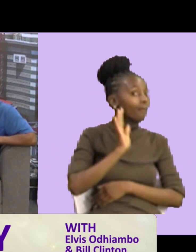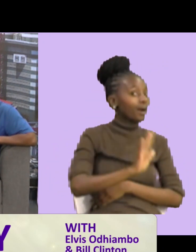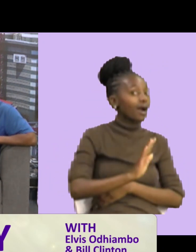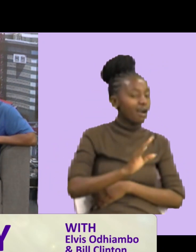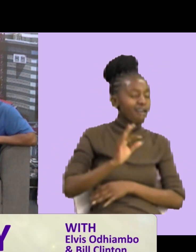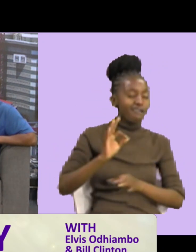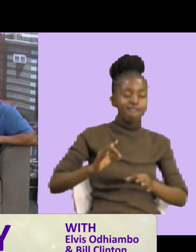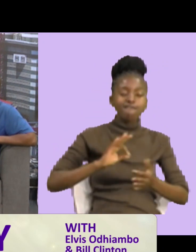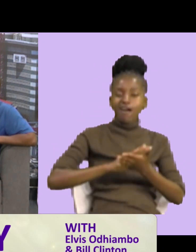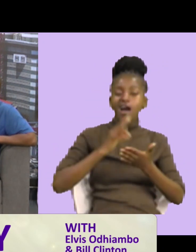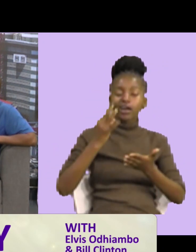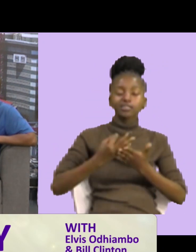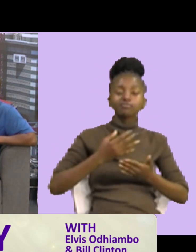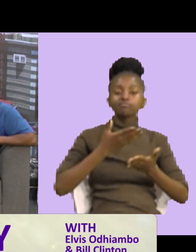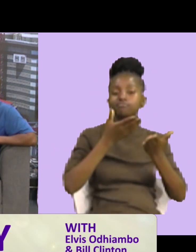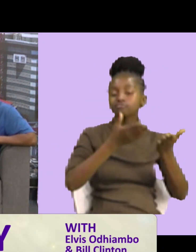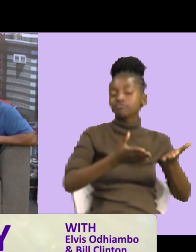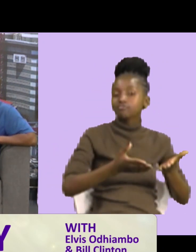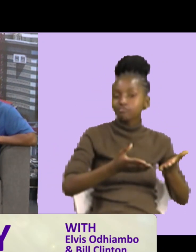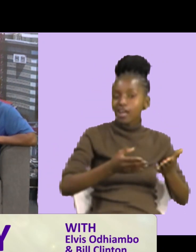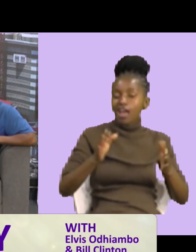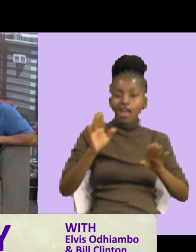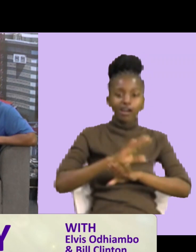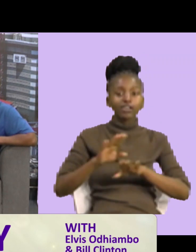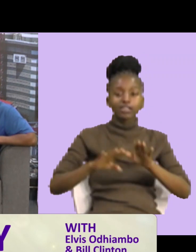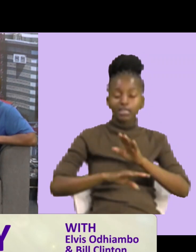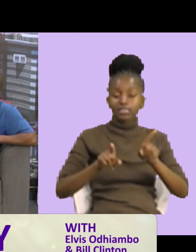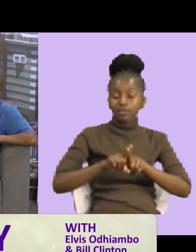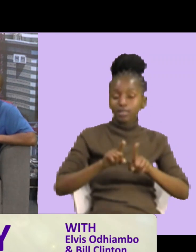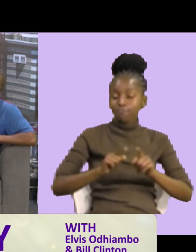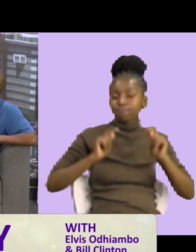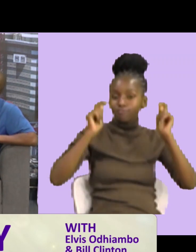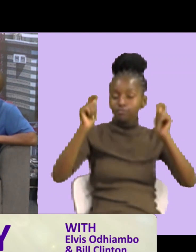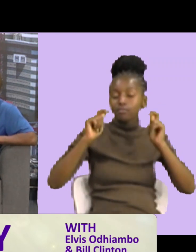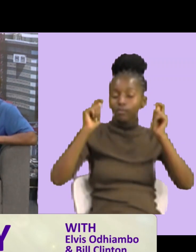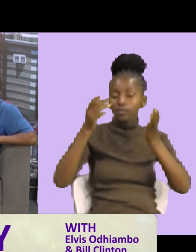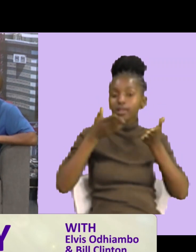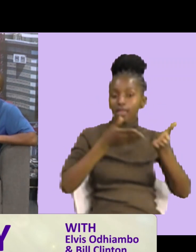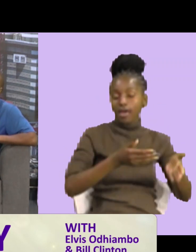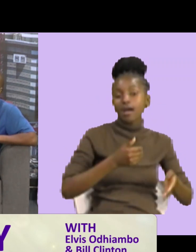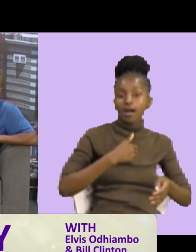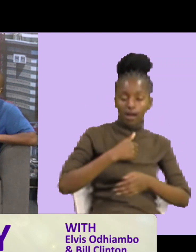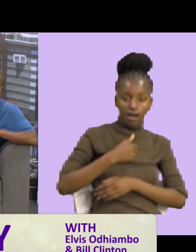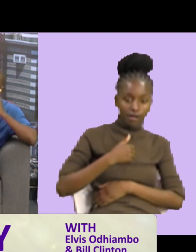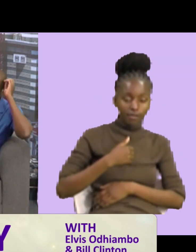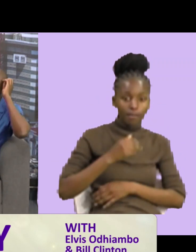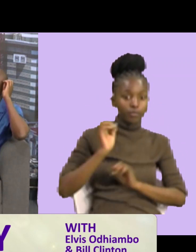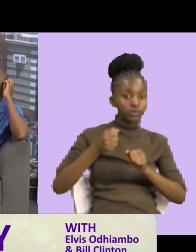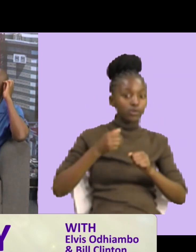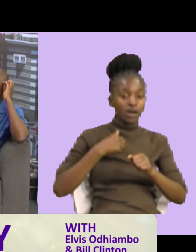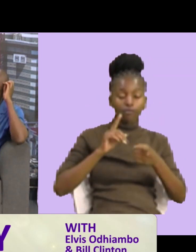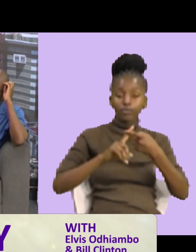fans. They'll have a chance to come back and roar again to try and get positive results.